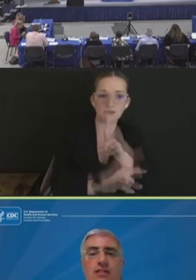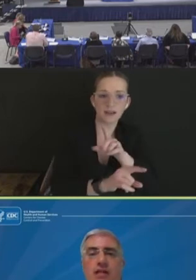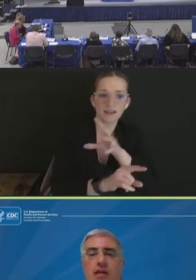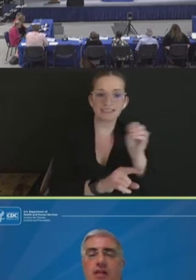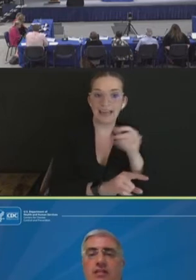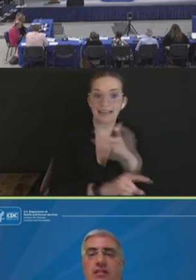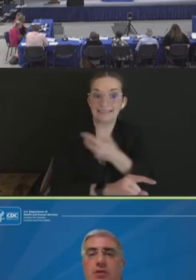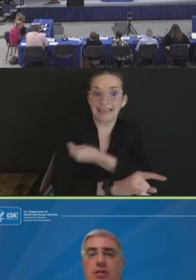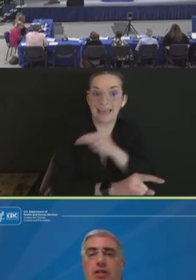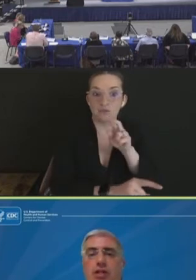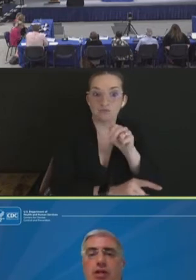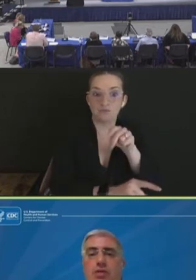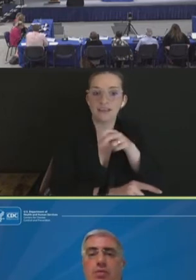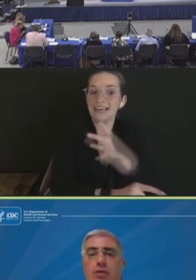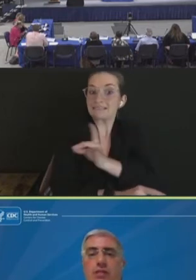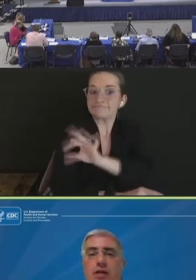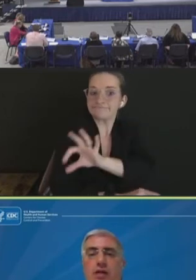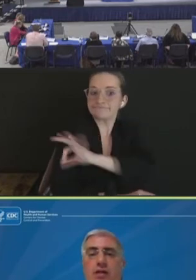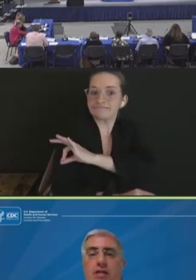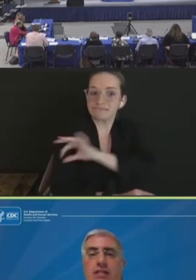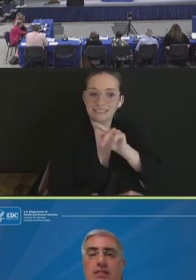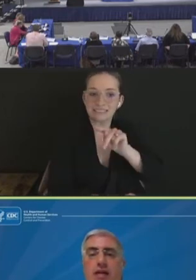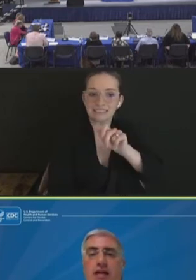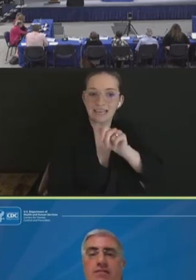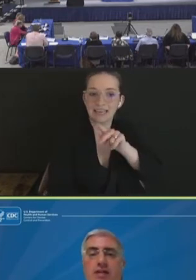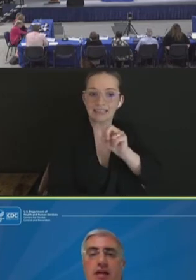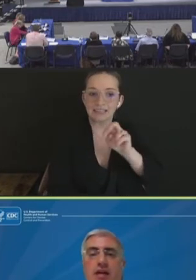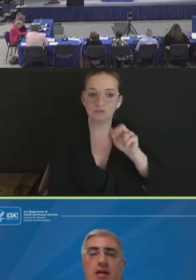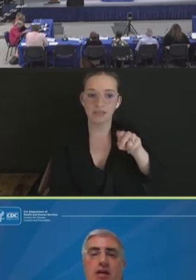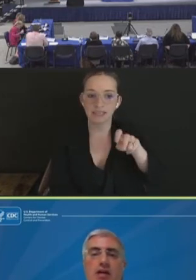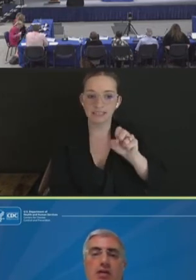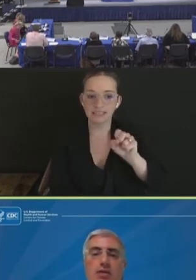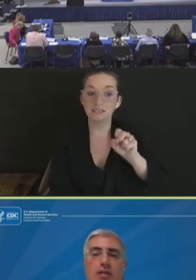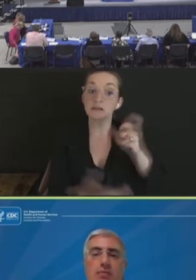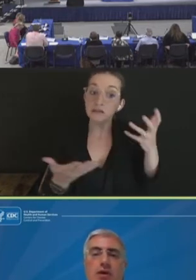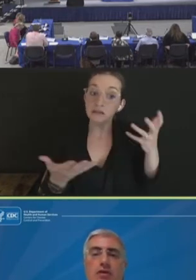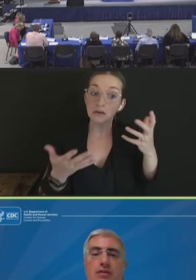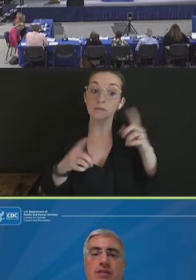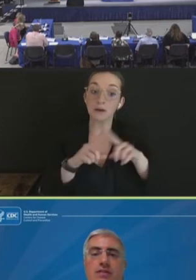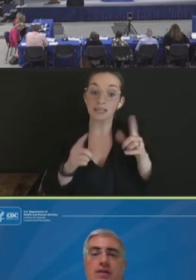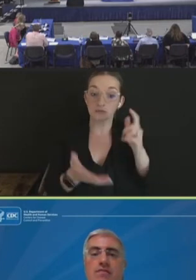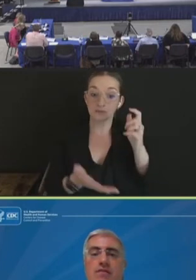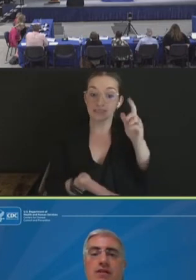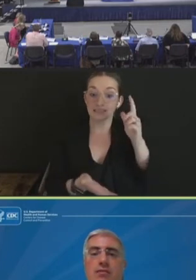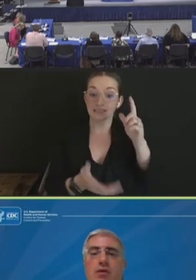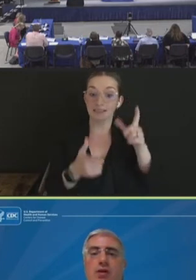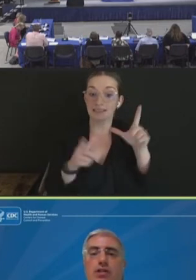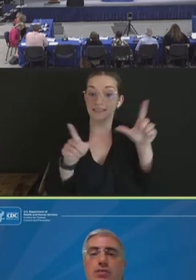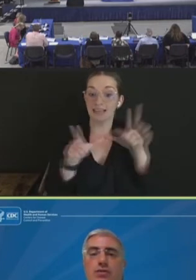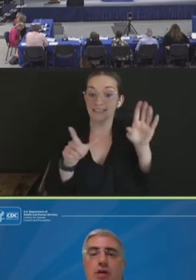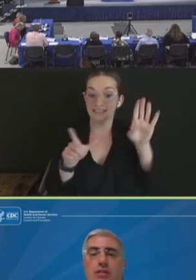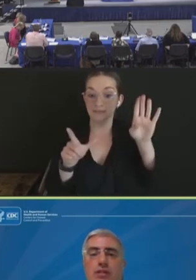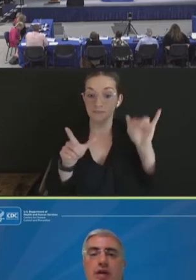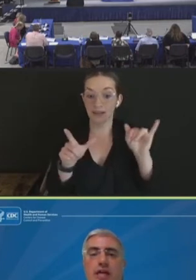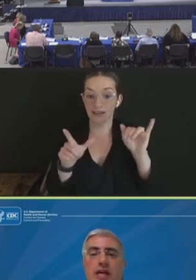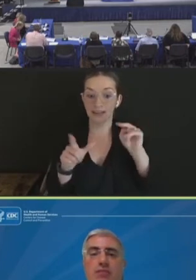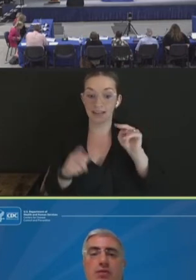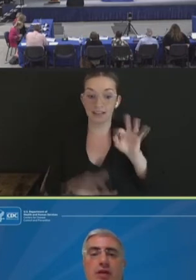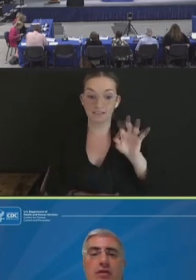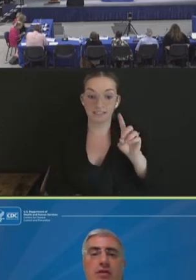Trivax, and similarly, Jynneos was licensed by FDA using comparisons of the immunologic response